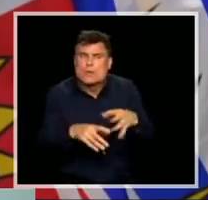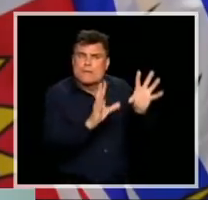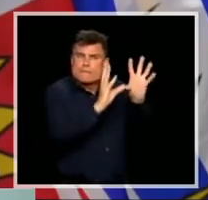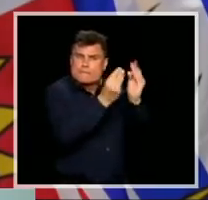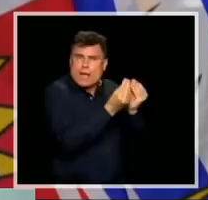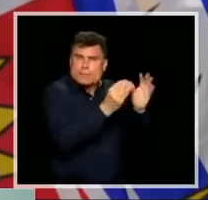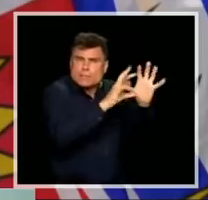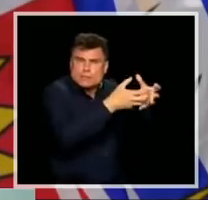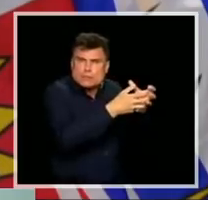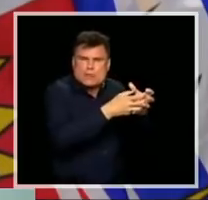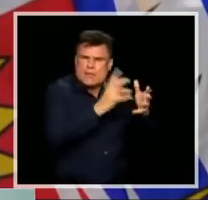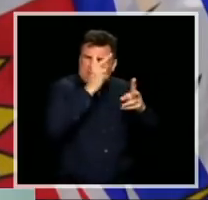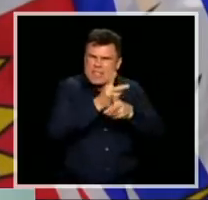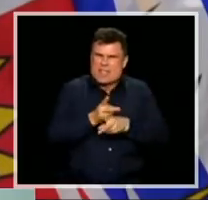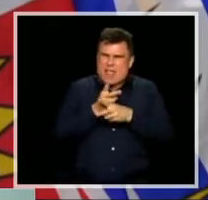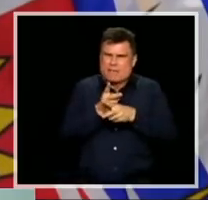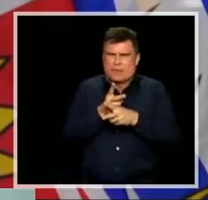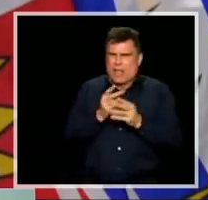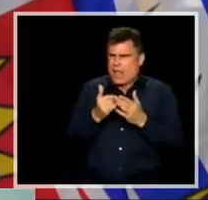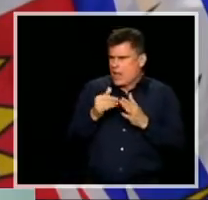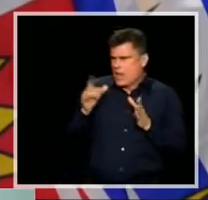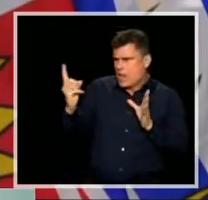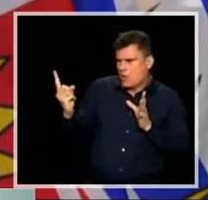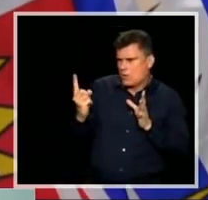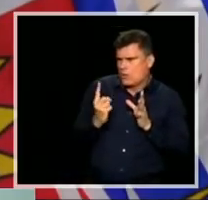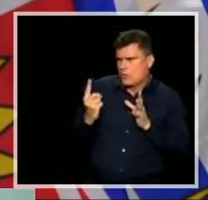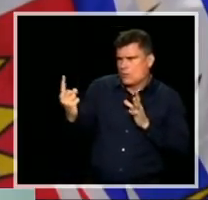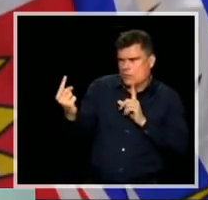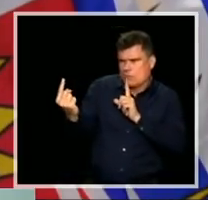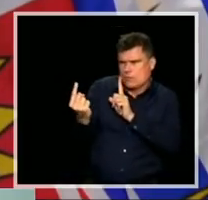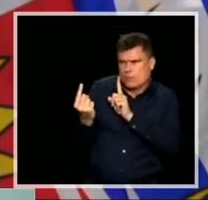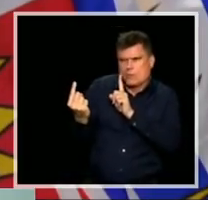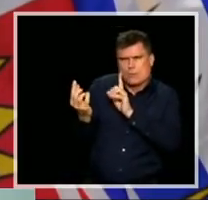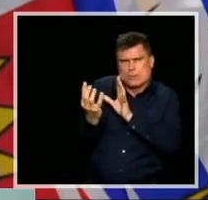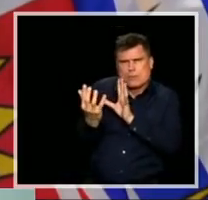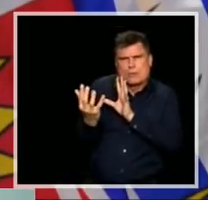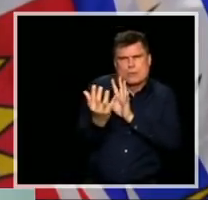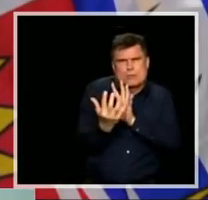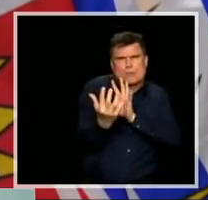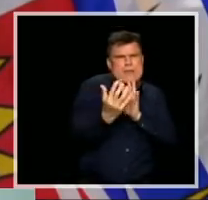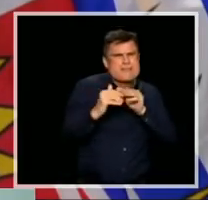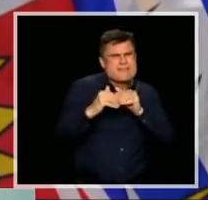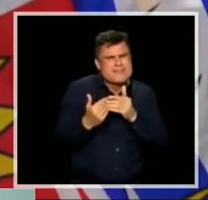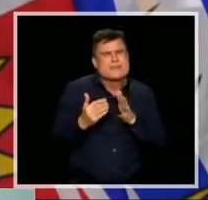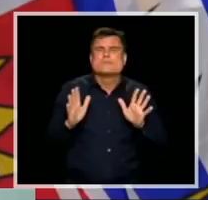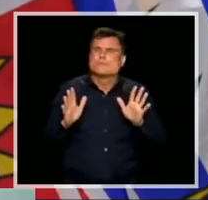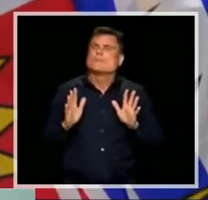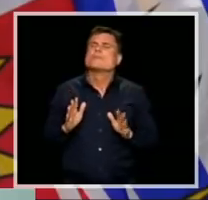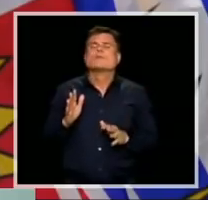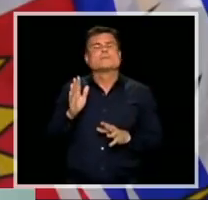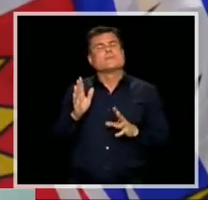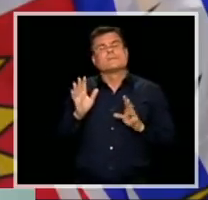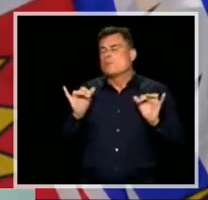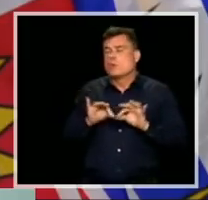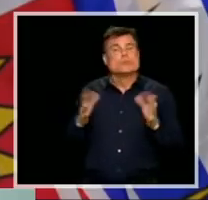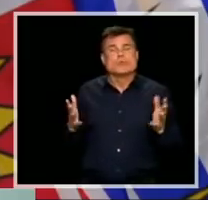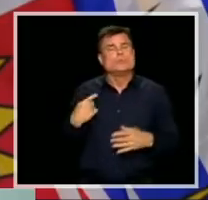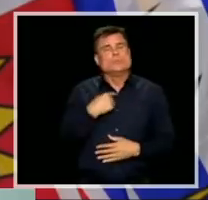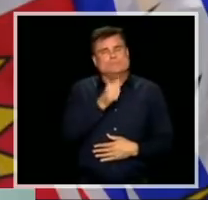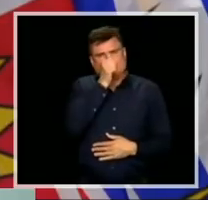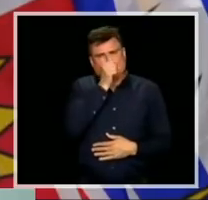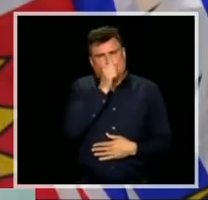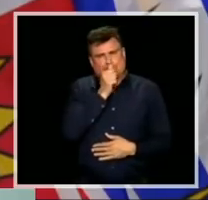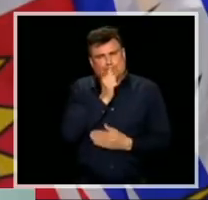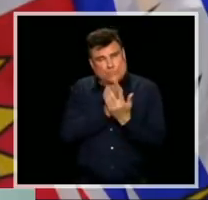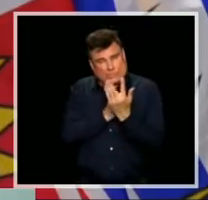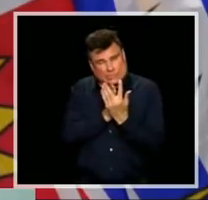at Quebec, I mean, over 40 staff and students tested positive for the virus in the first 2 weeks after schools